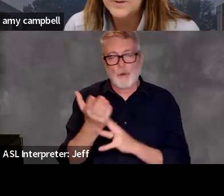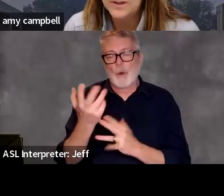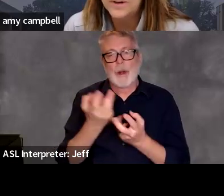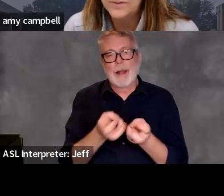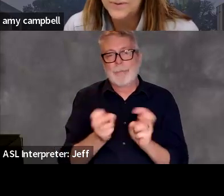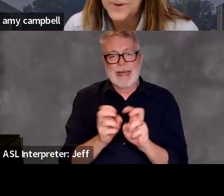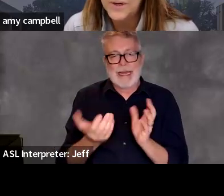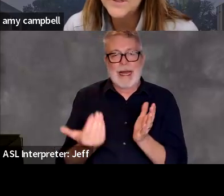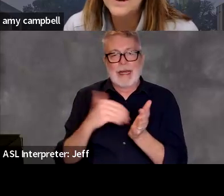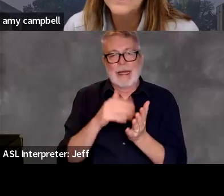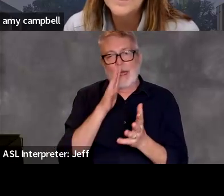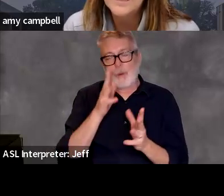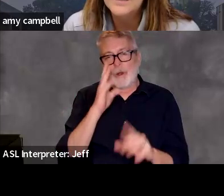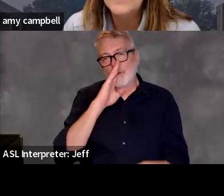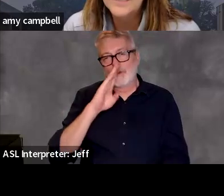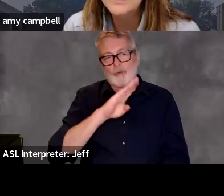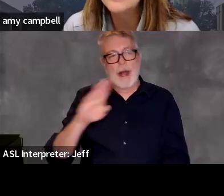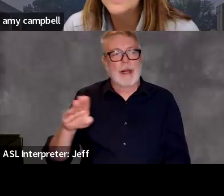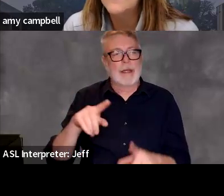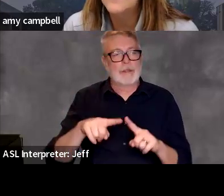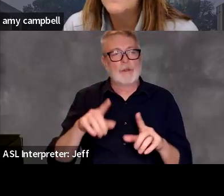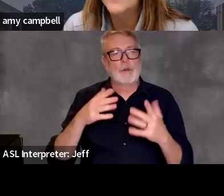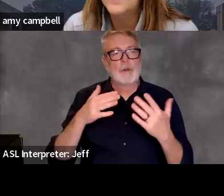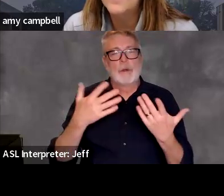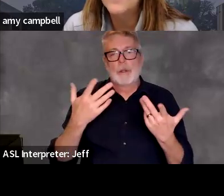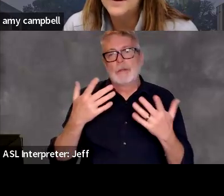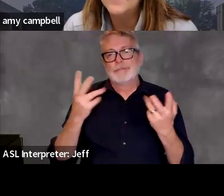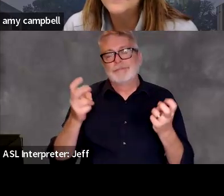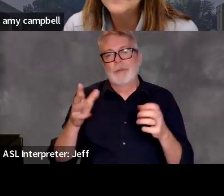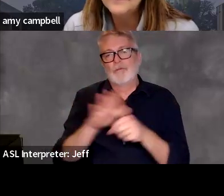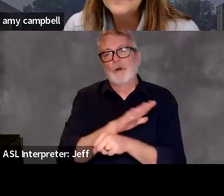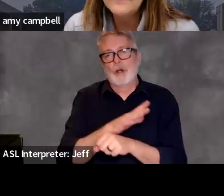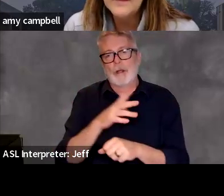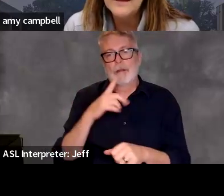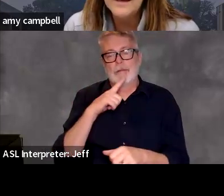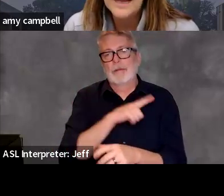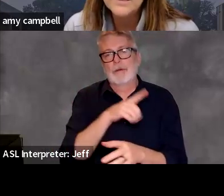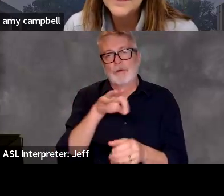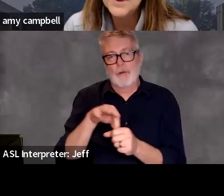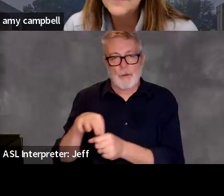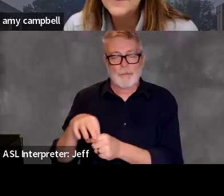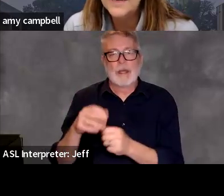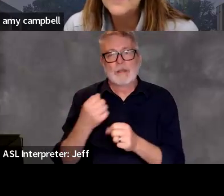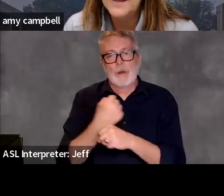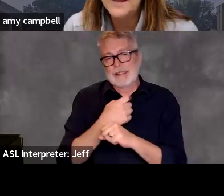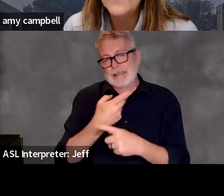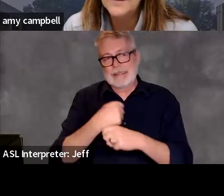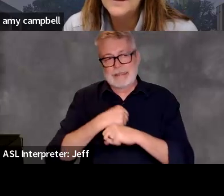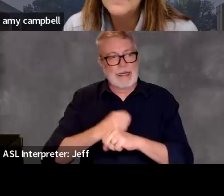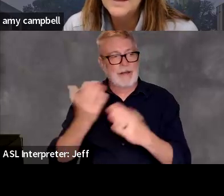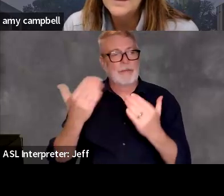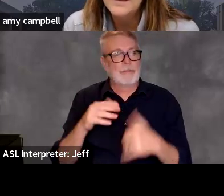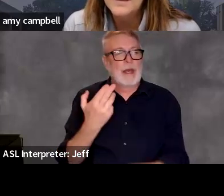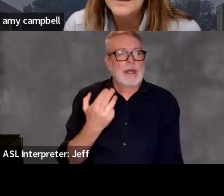is going directly to the floor. So it is safe from the funnel. House File